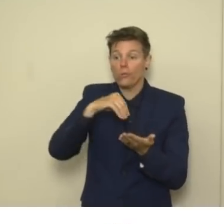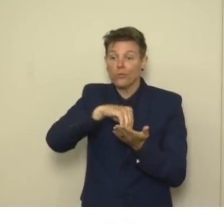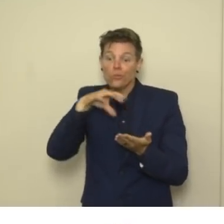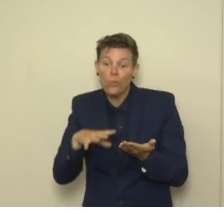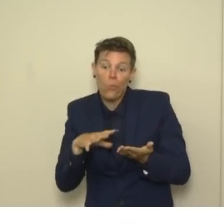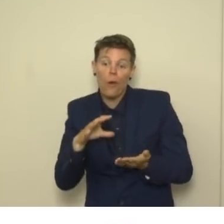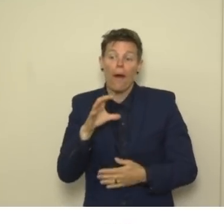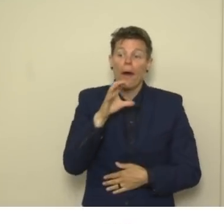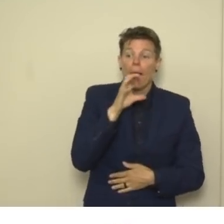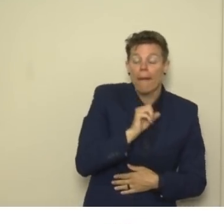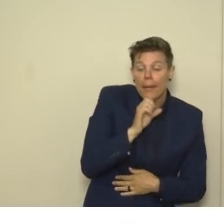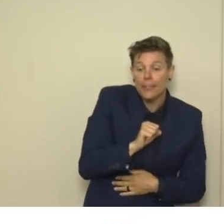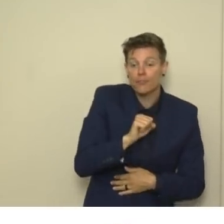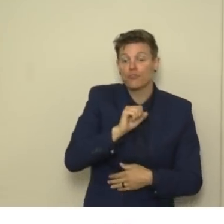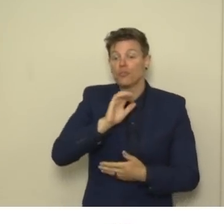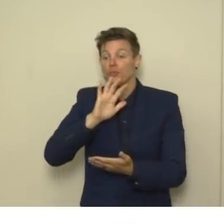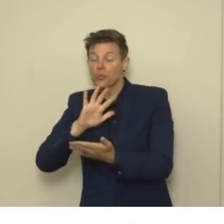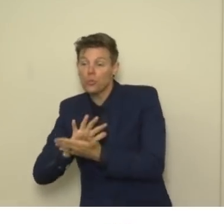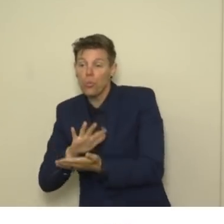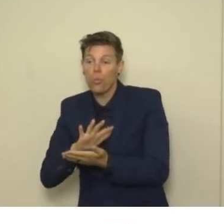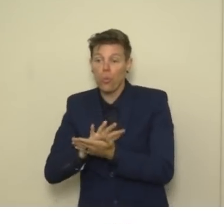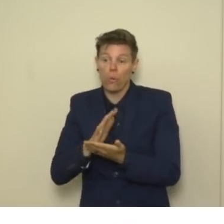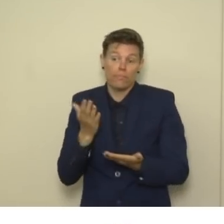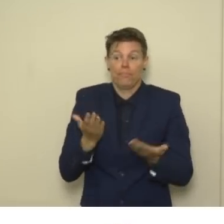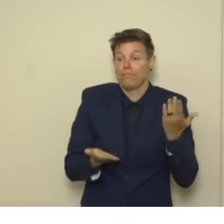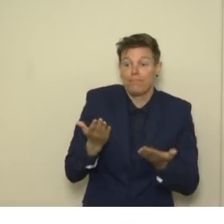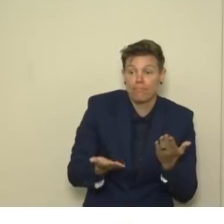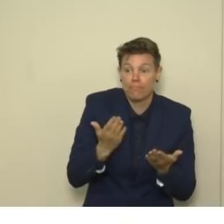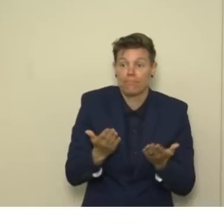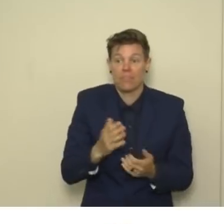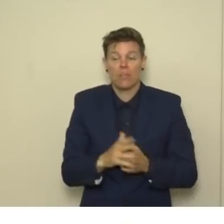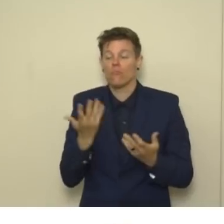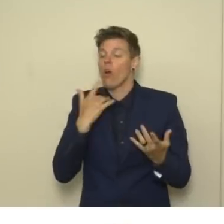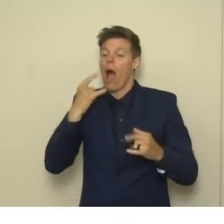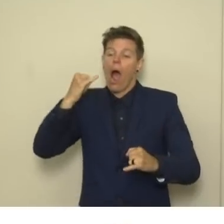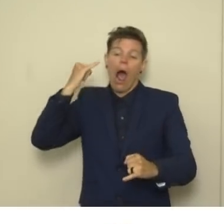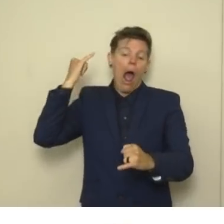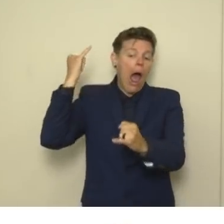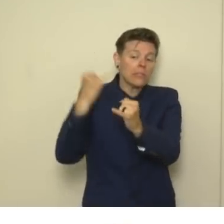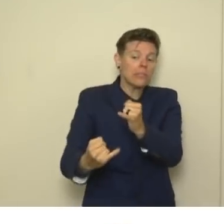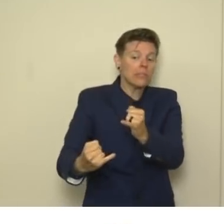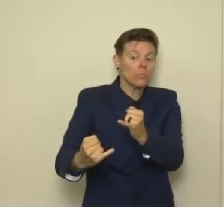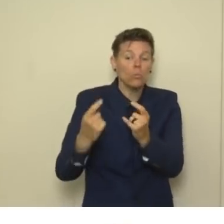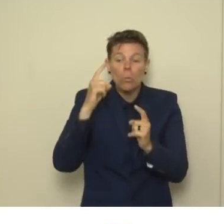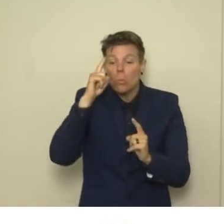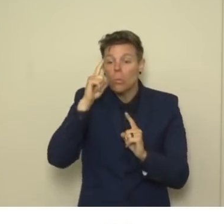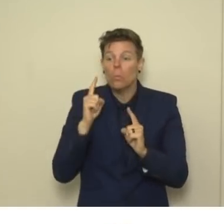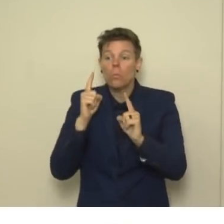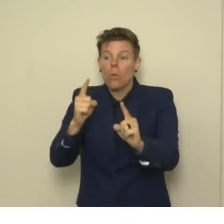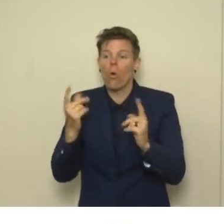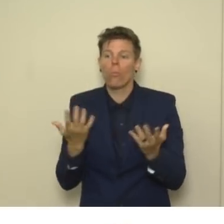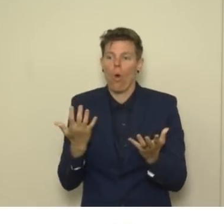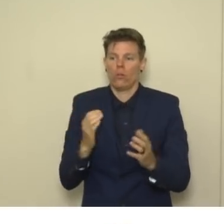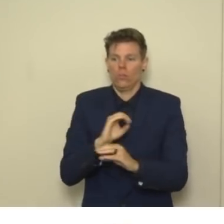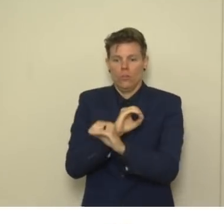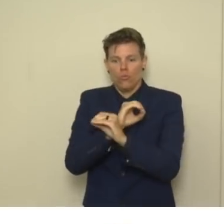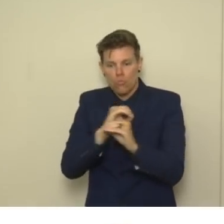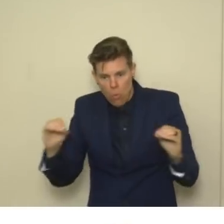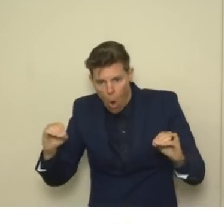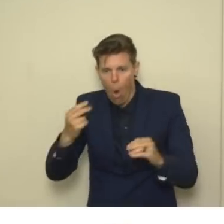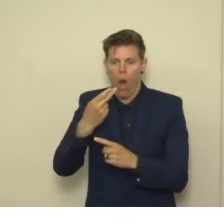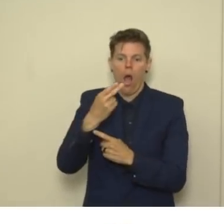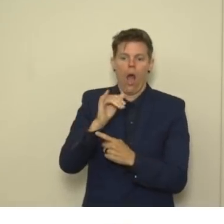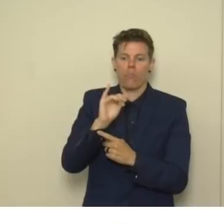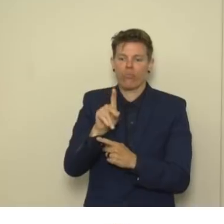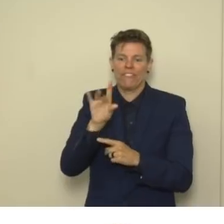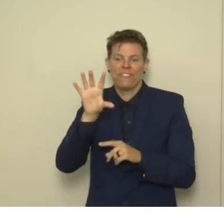all schools, and then the ultimate goal in New Mexico is to have no hybrid models. 5